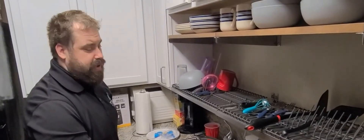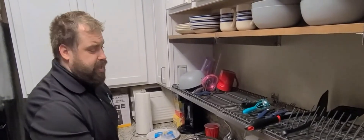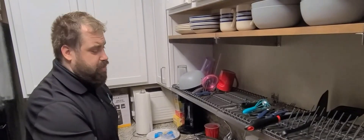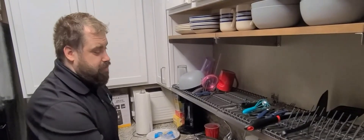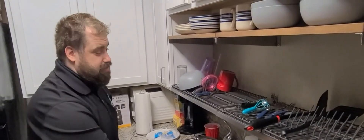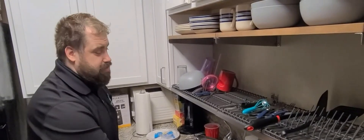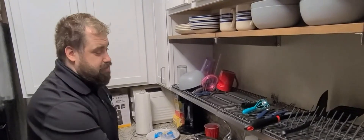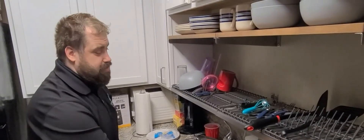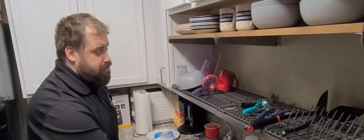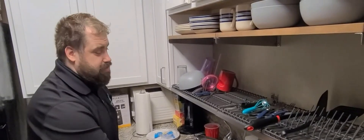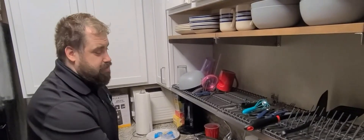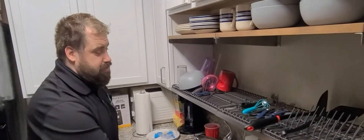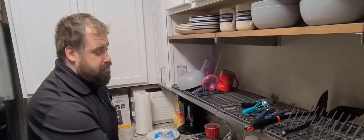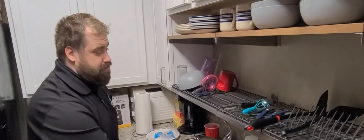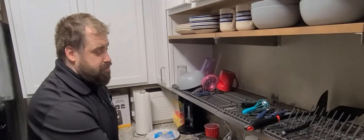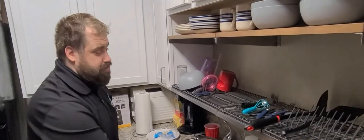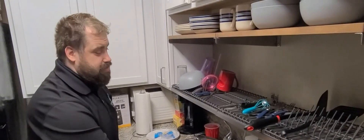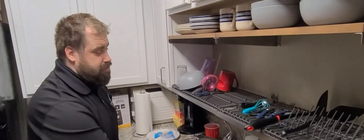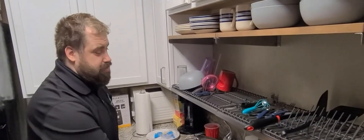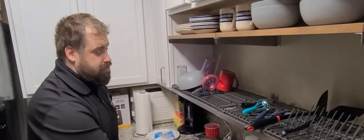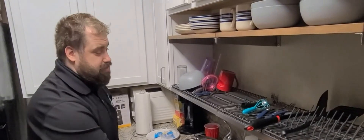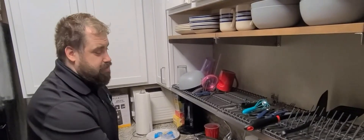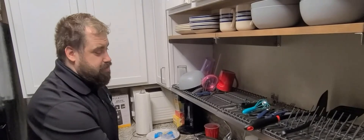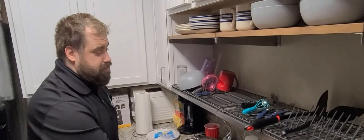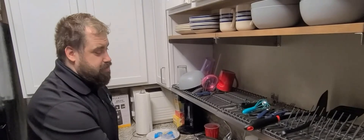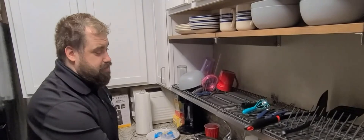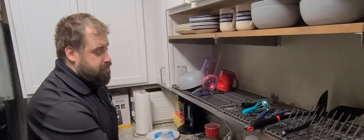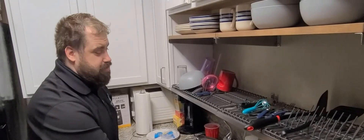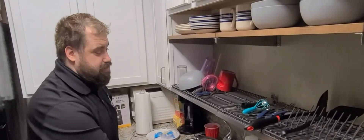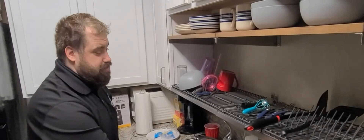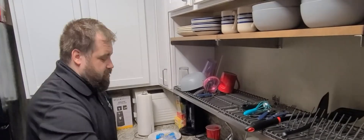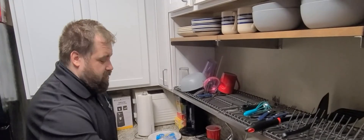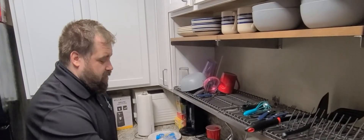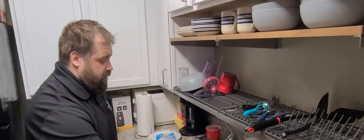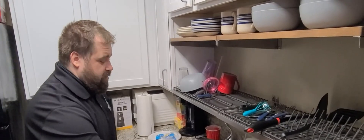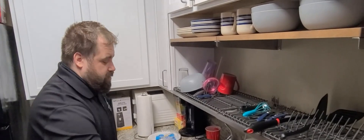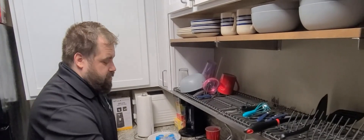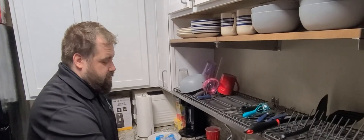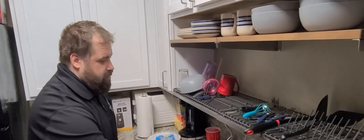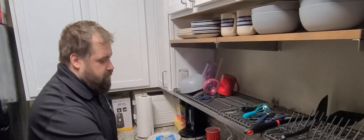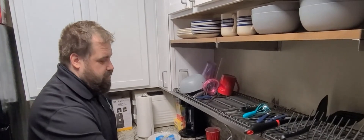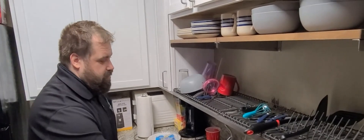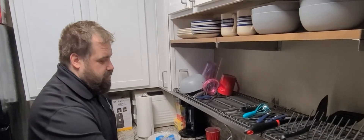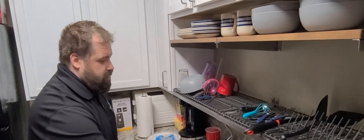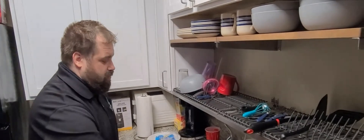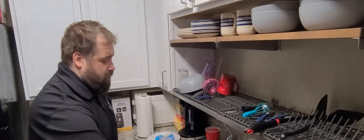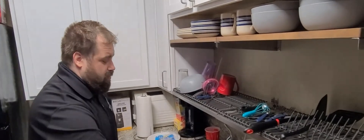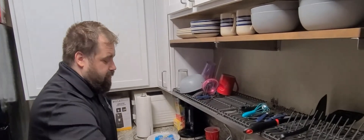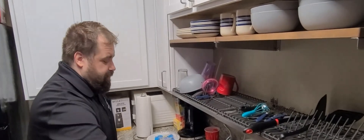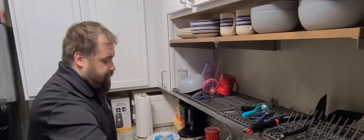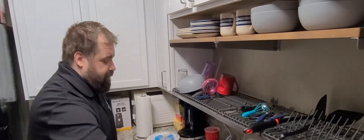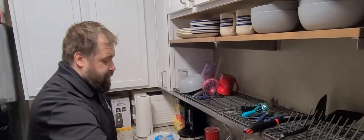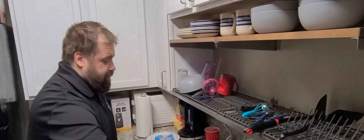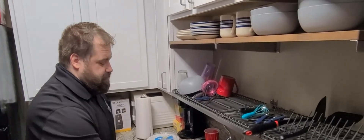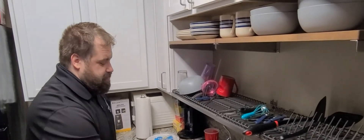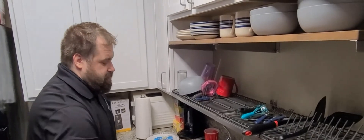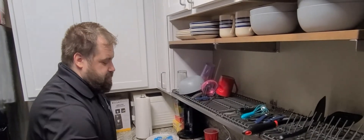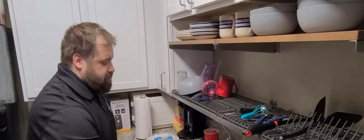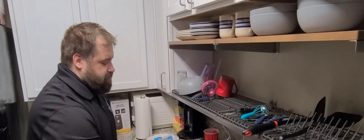the fingers here, or like up here